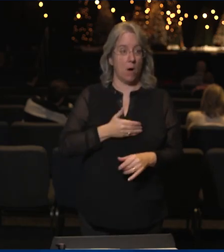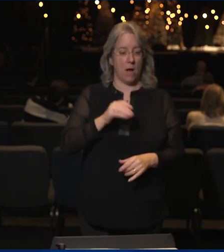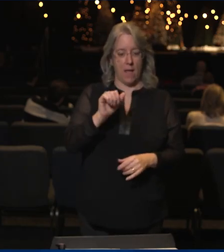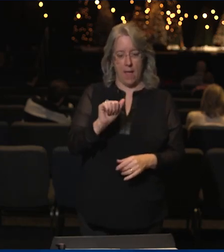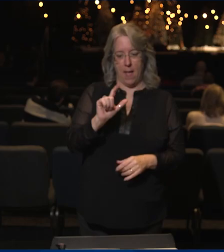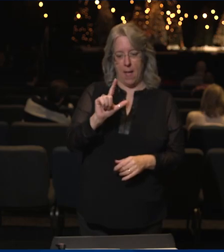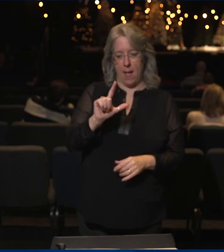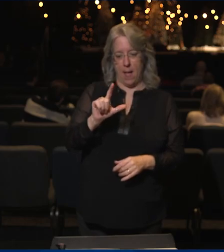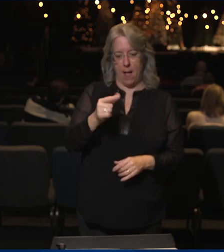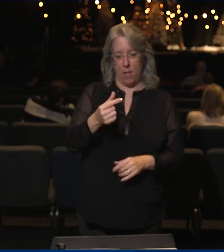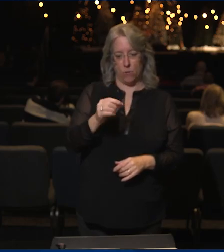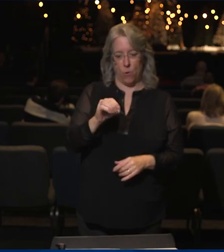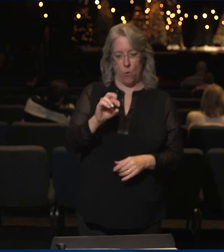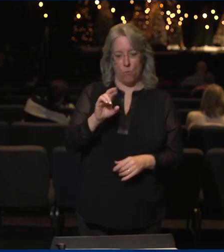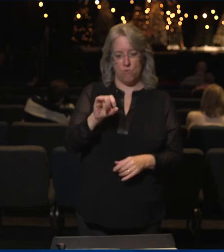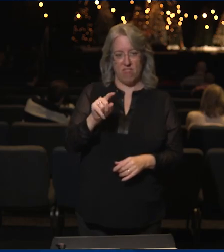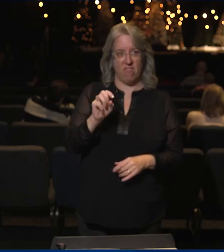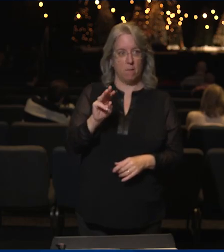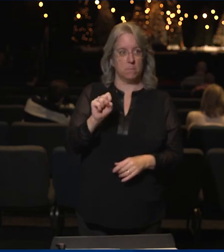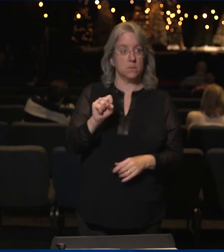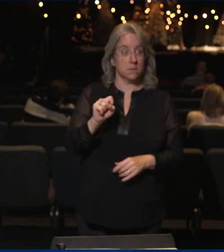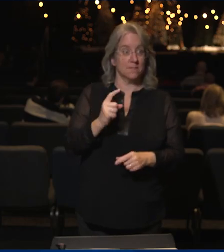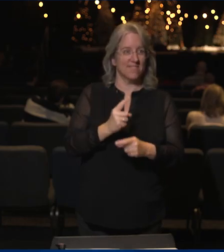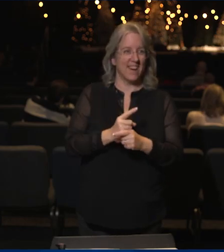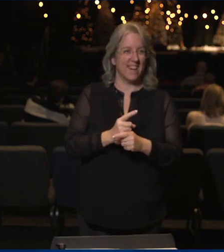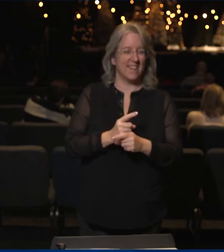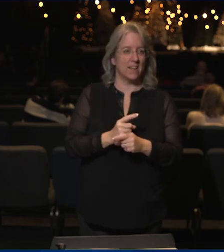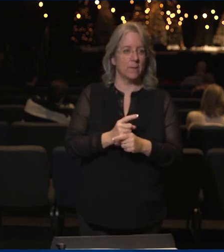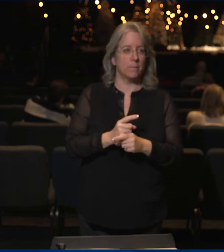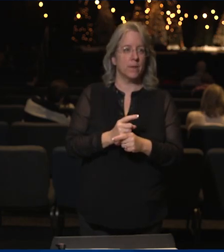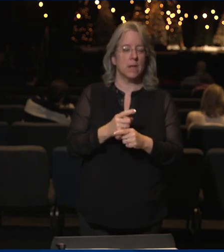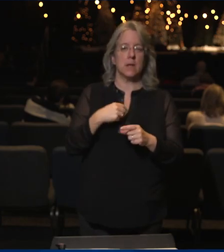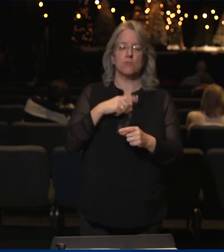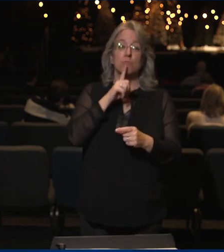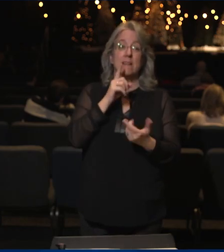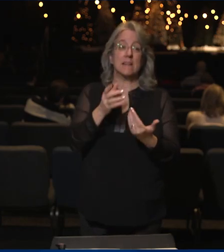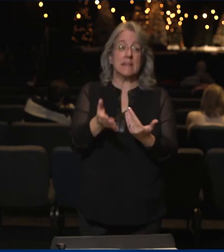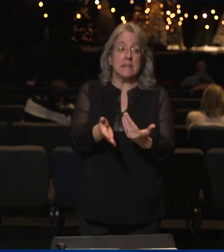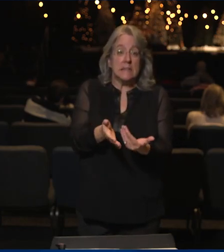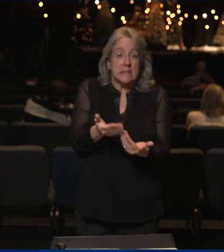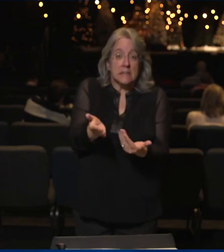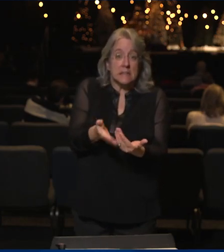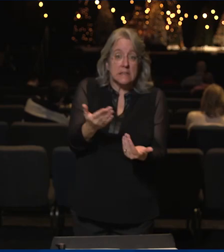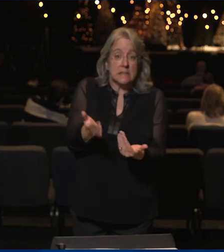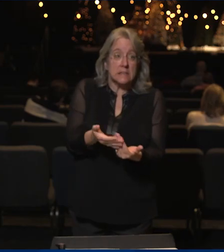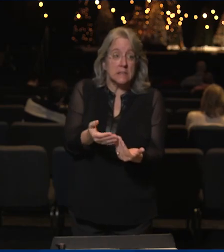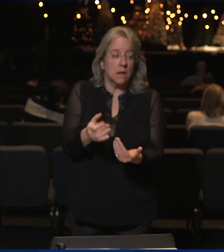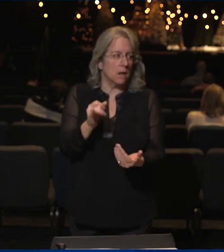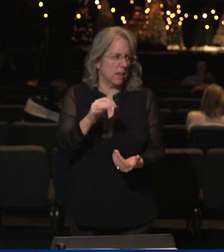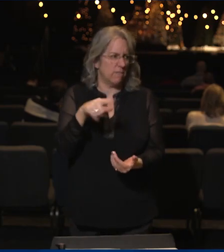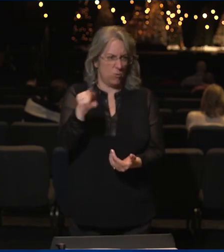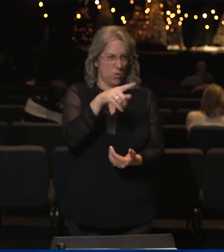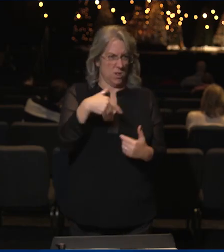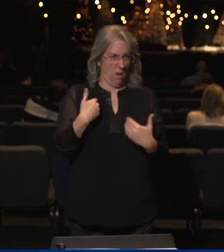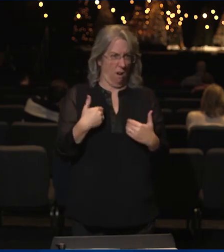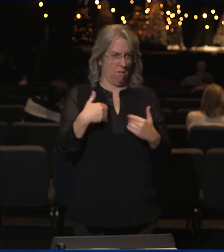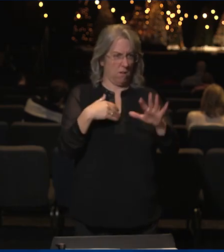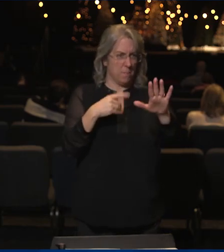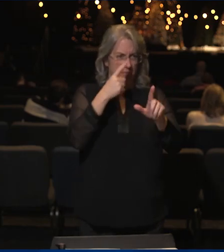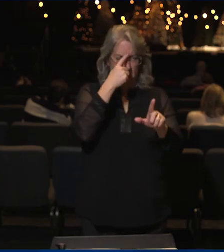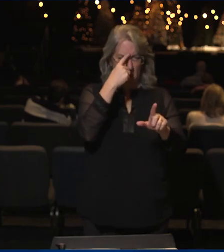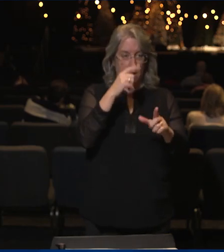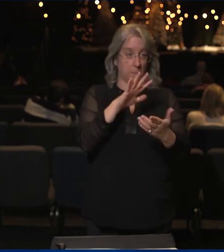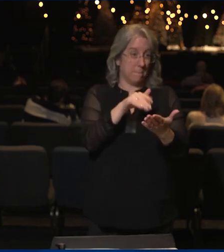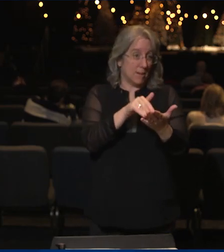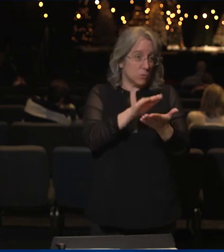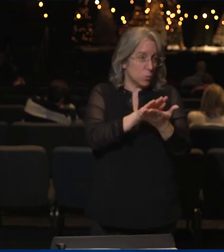to entropy and our theology of sin. It is much easier, and if you're younger, really think about this. Maybe you're in middle